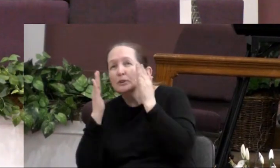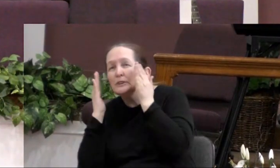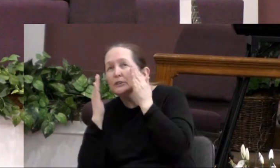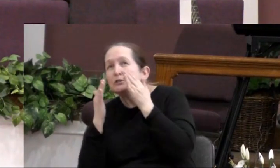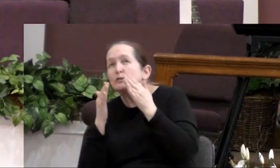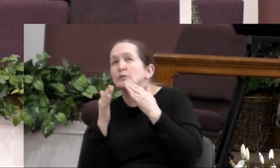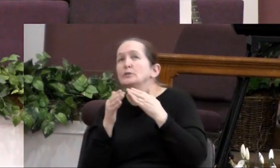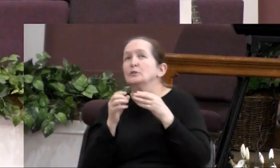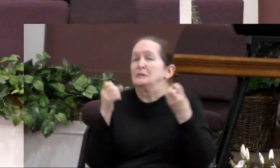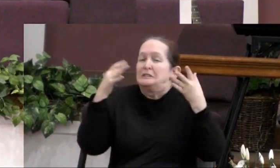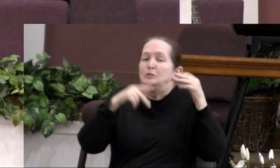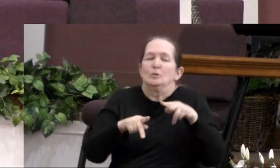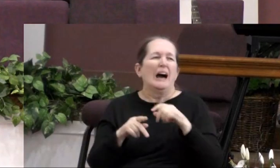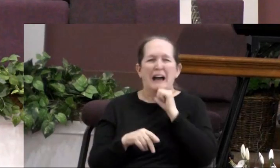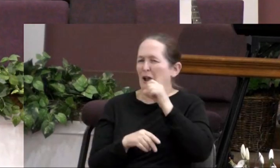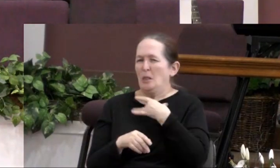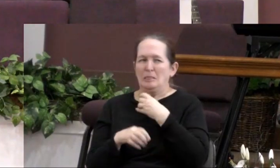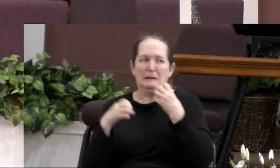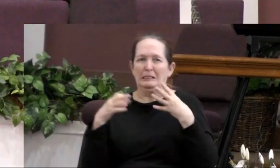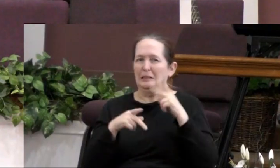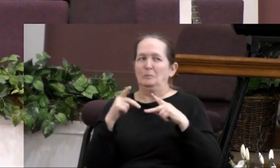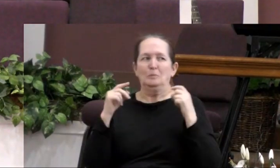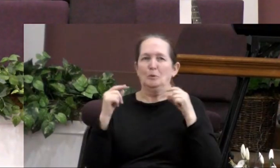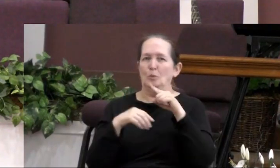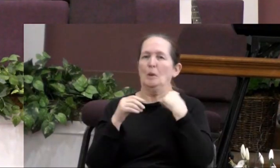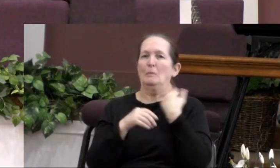I don't like a lot of people around me, Pastor.